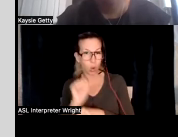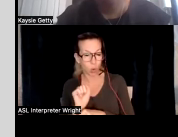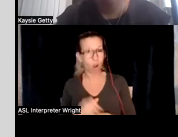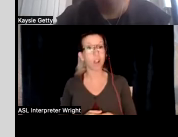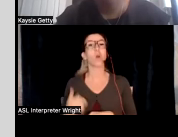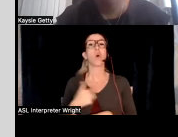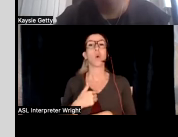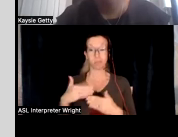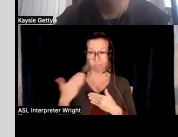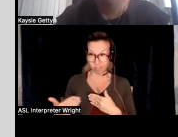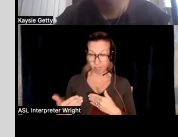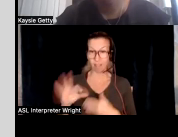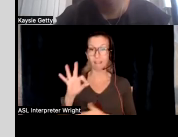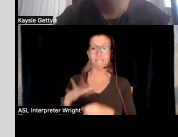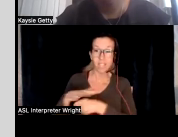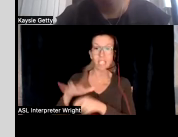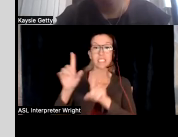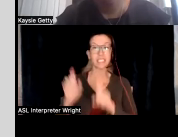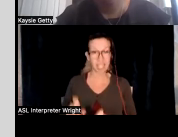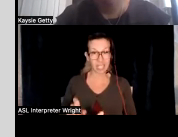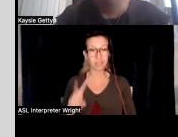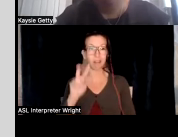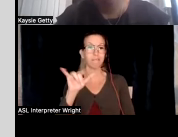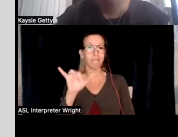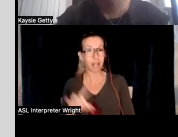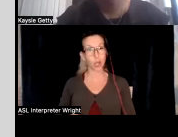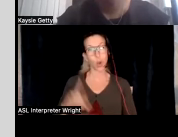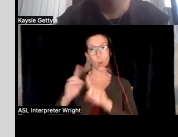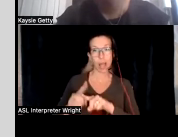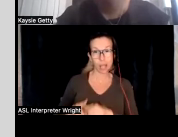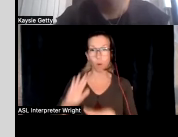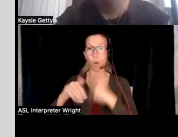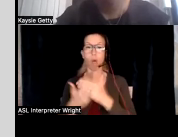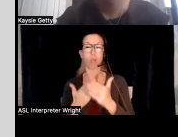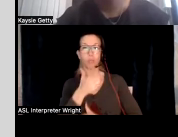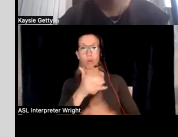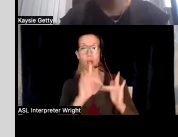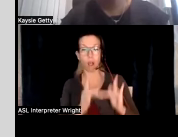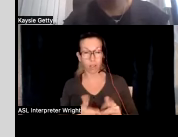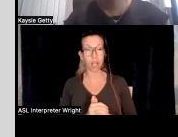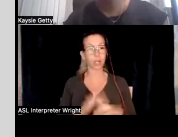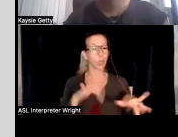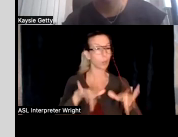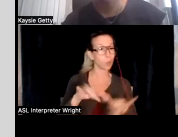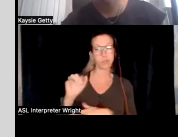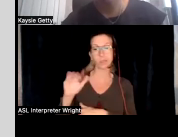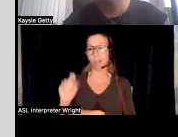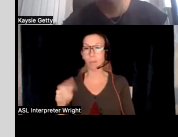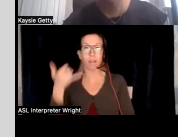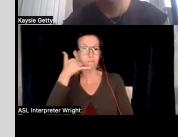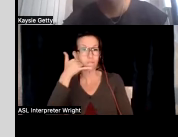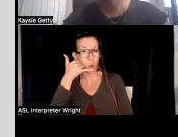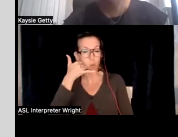it, so it's now valid and reliable. It's all online. It can be done on a computer, on a tablet, or a phone. It takes about 15